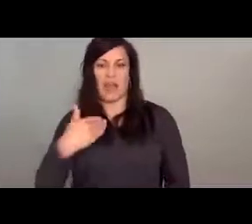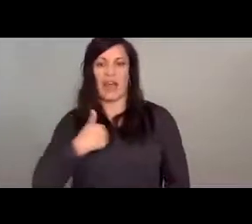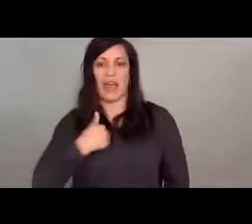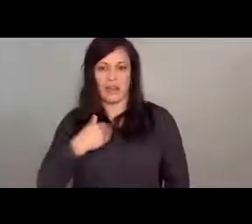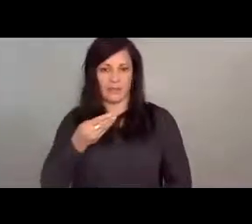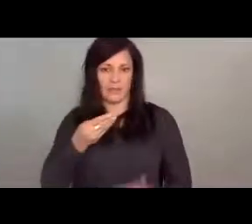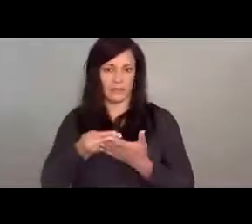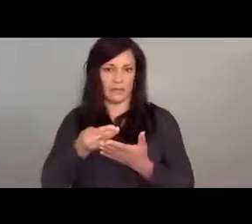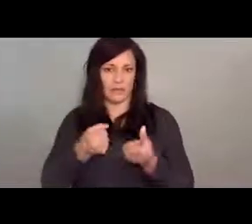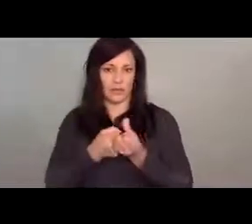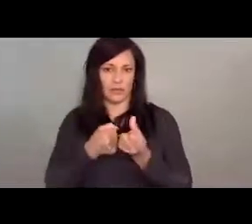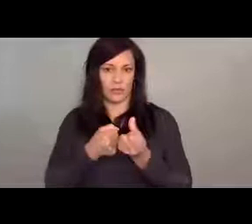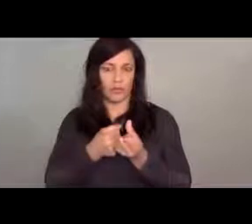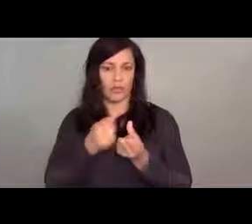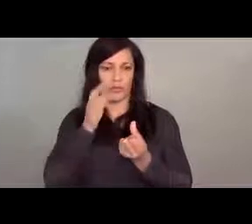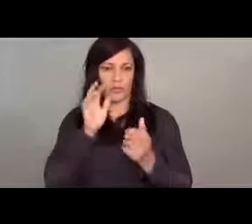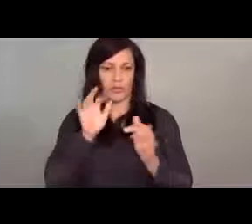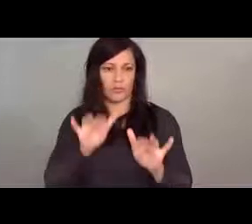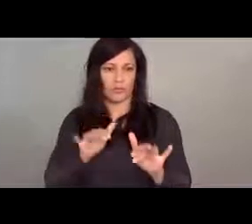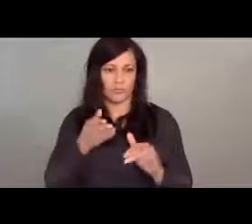put here.